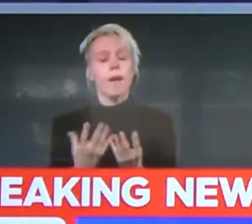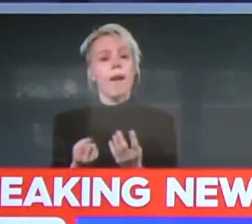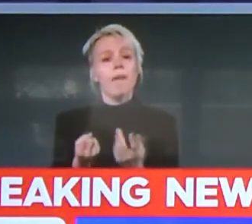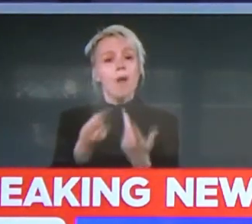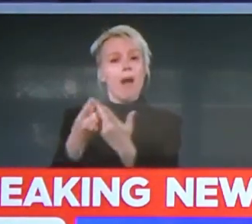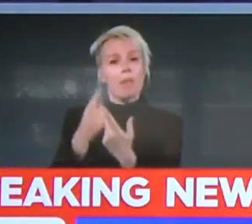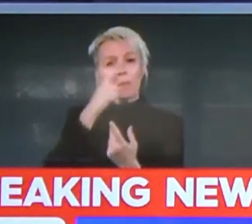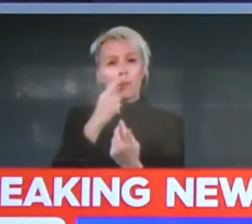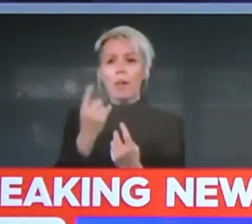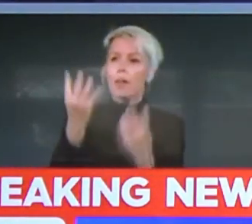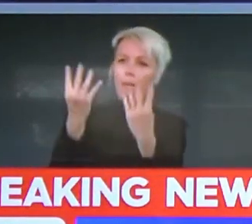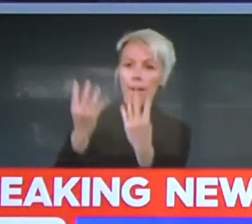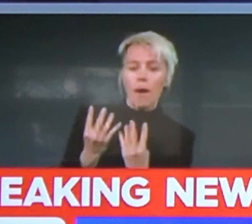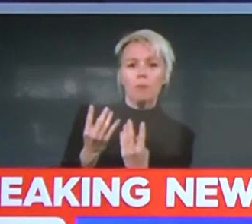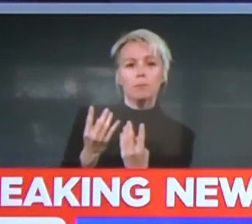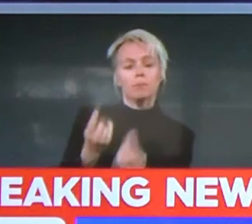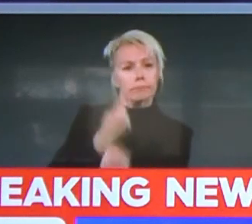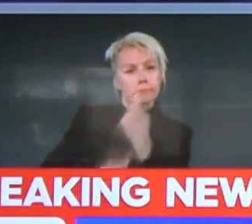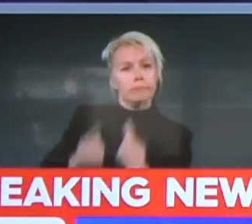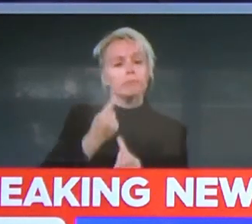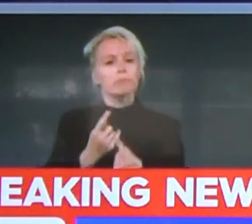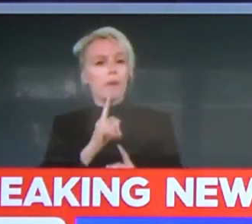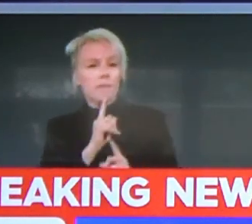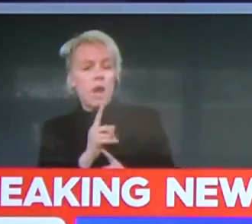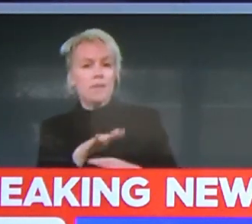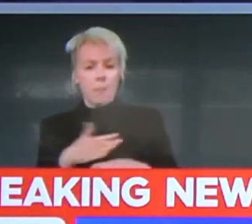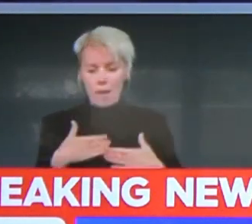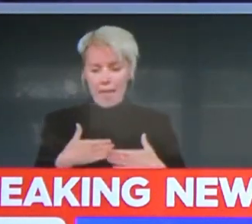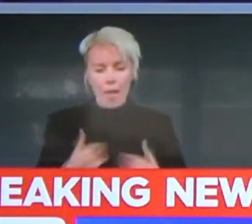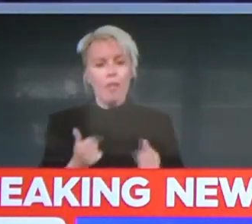other, from the group of 8 universities that the Chief Medical Officer